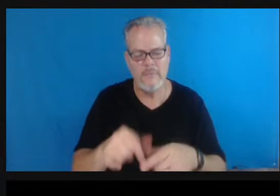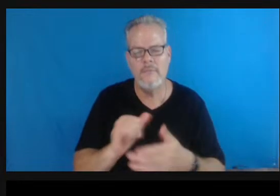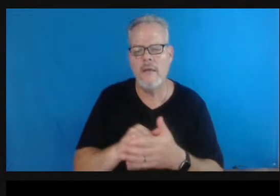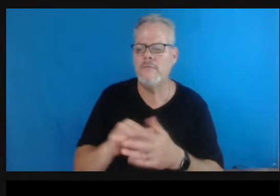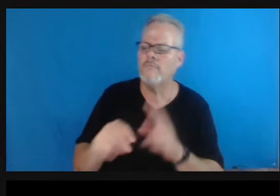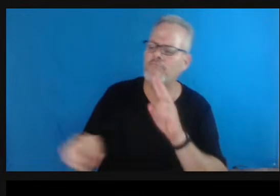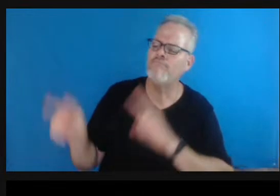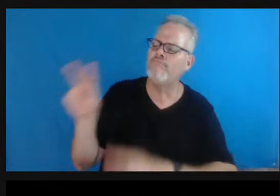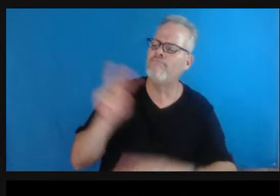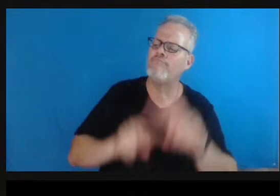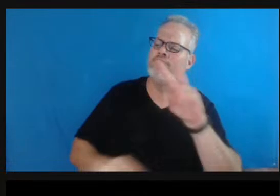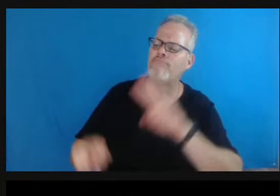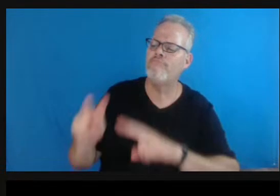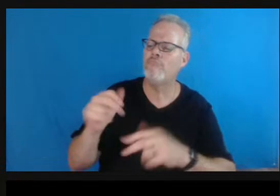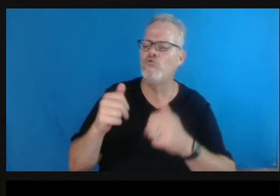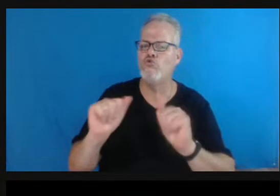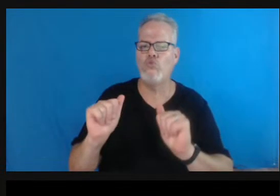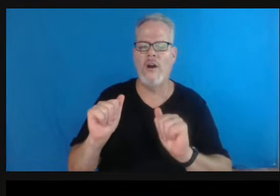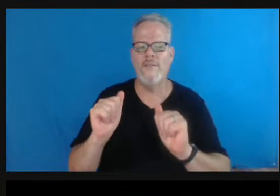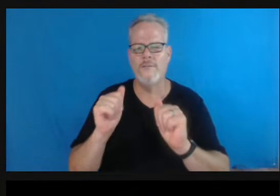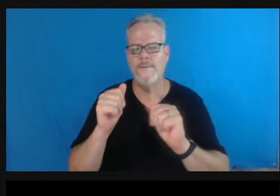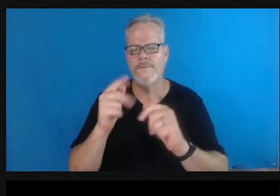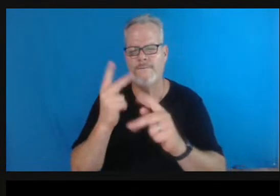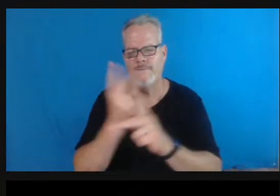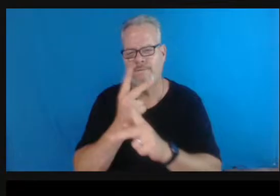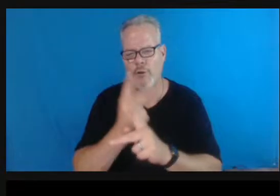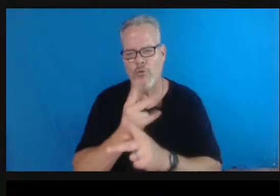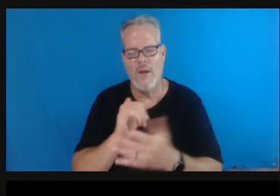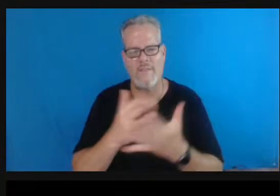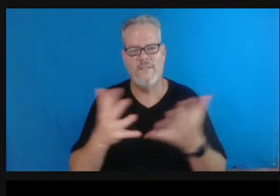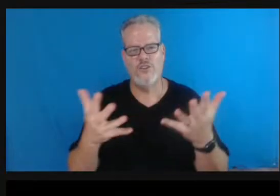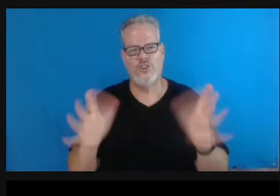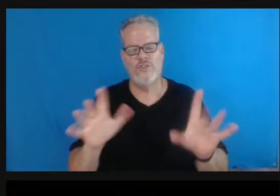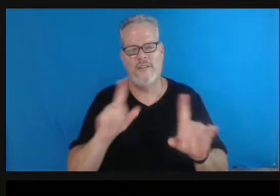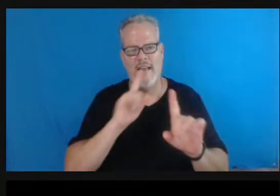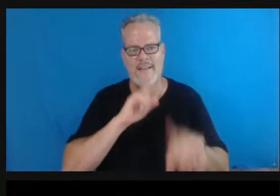examining, trying to untangle this problem here without really knowing what the answer is.